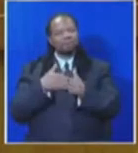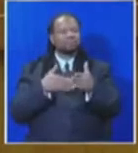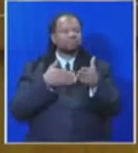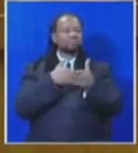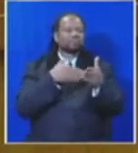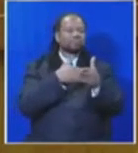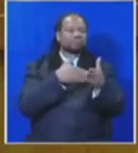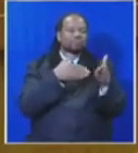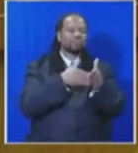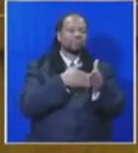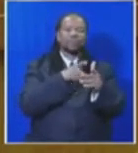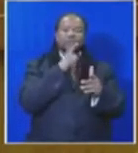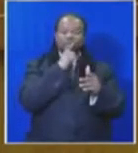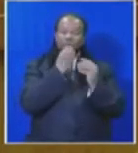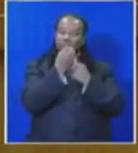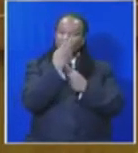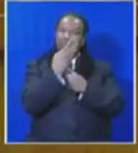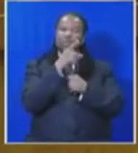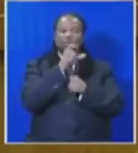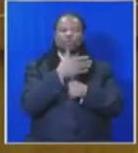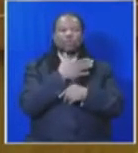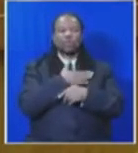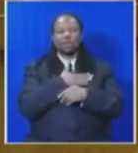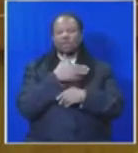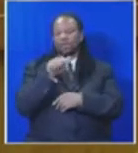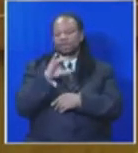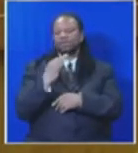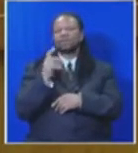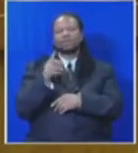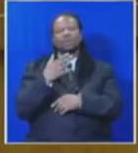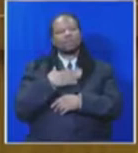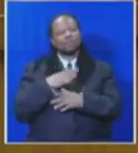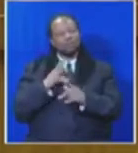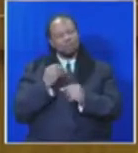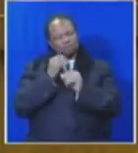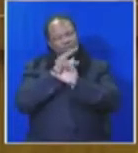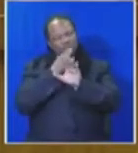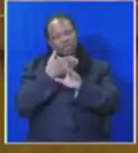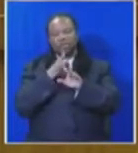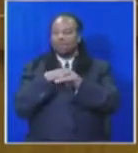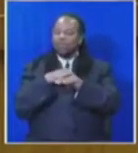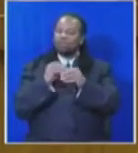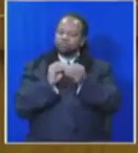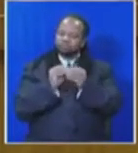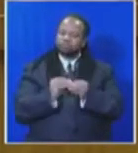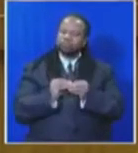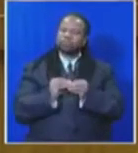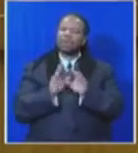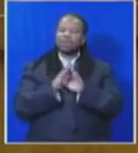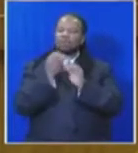many ordinary people who would like to use it. The ACDP would like to see a greater focus on encouraging production of renewable